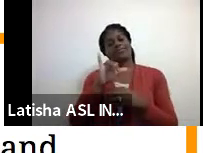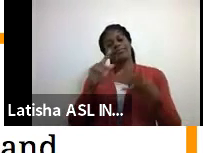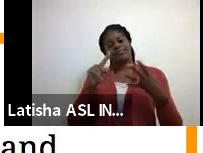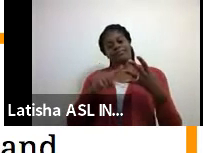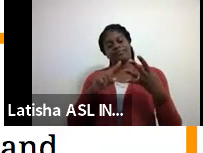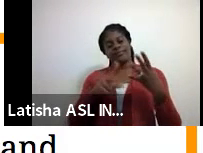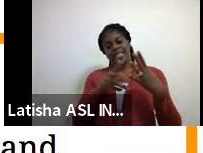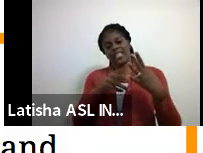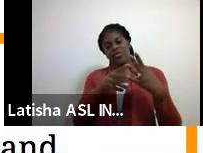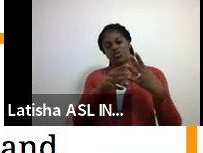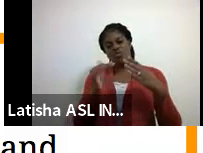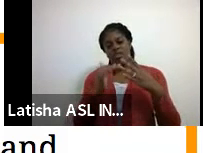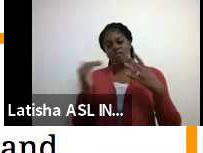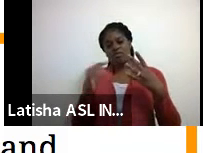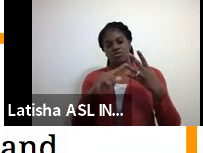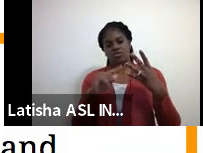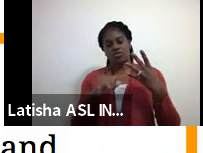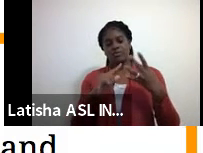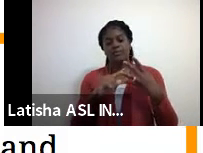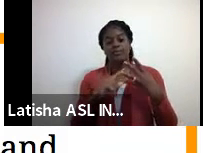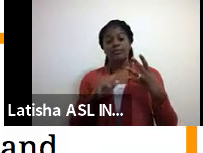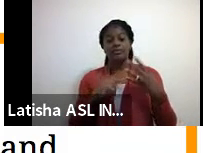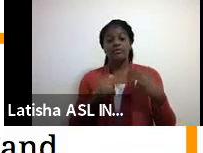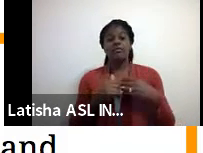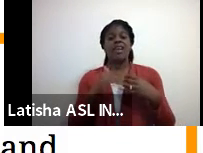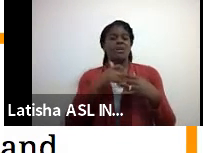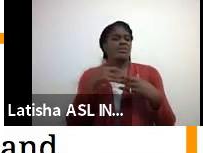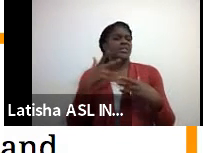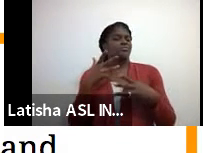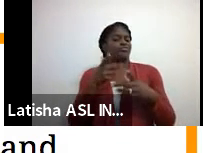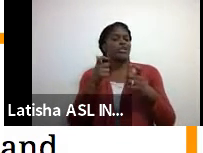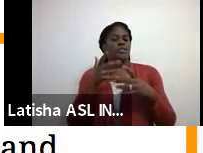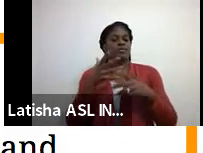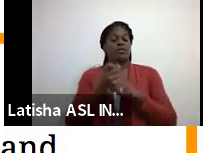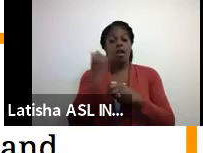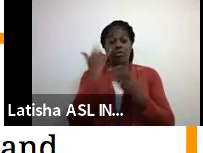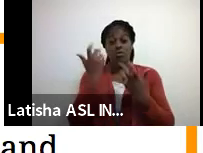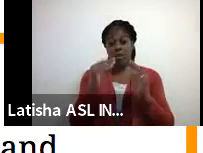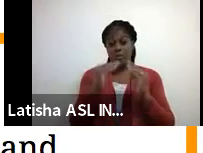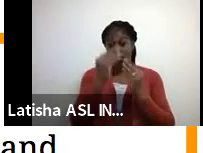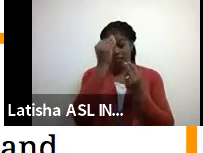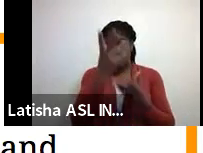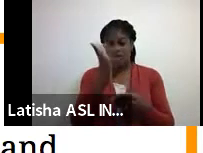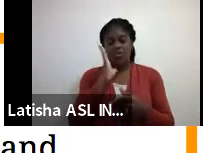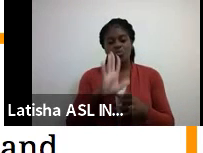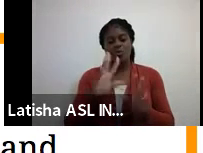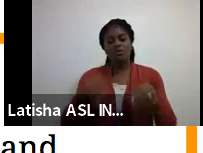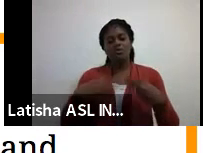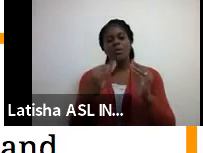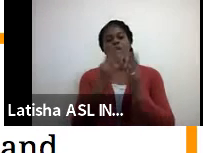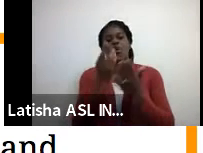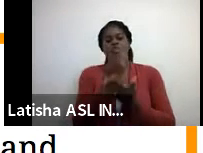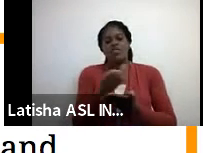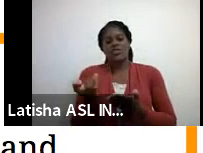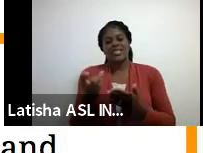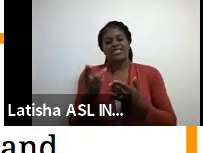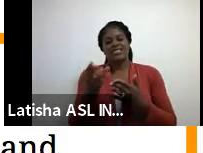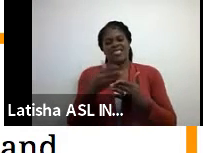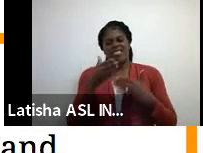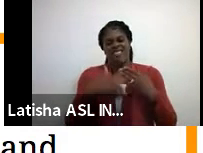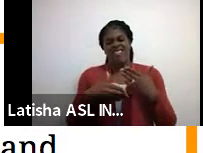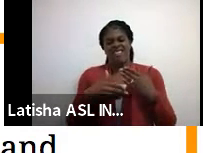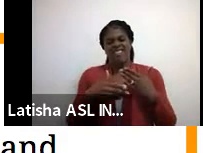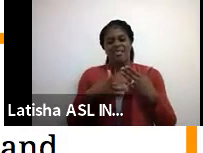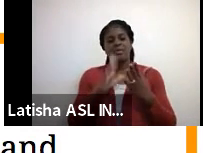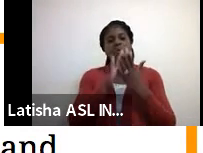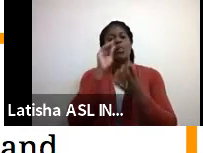and structural levels. This was a quick overview. If you want more information, we're going to give you some resources at the end of the night where you can